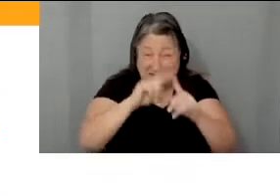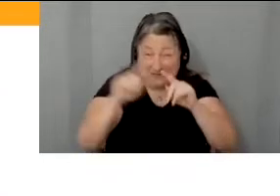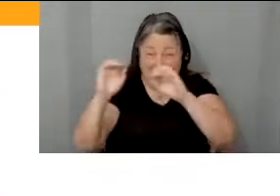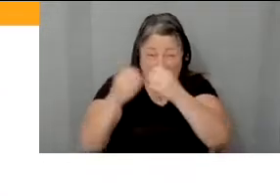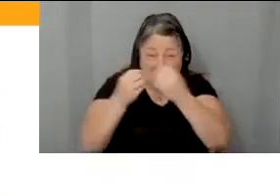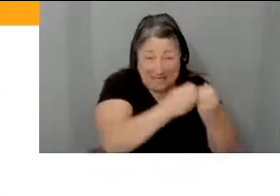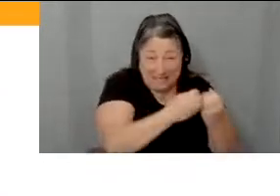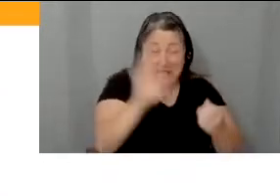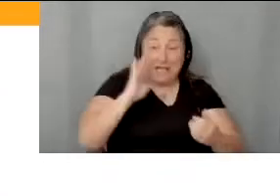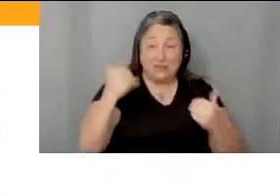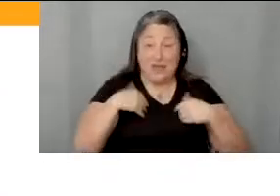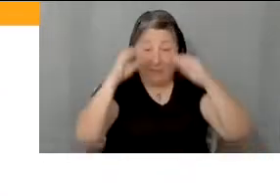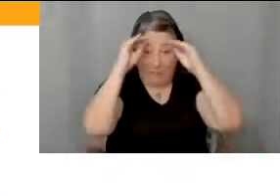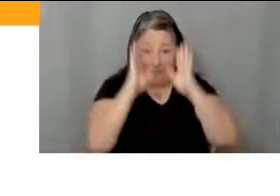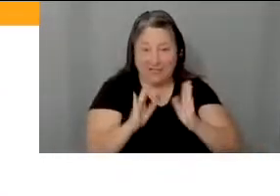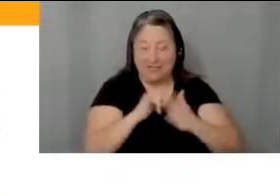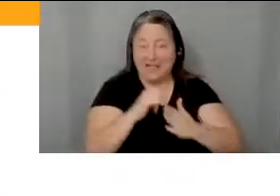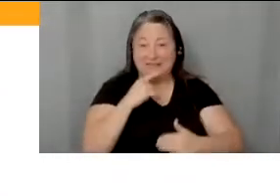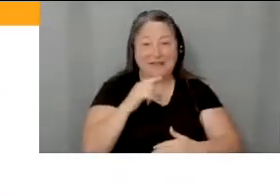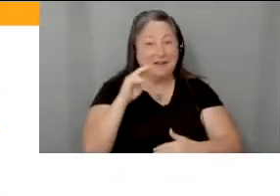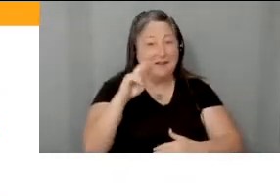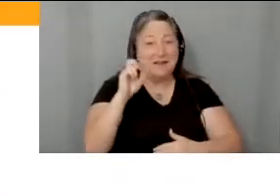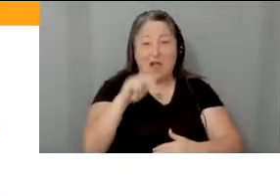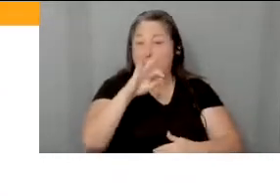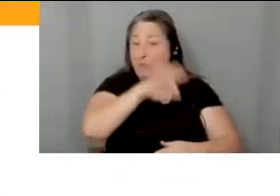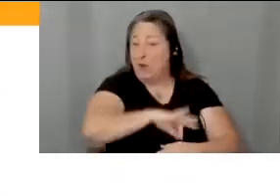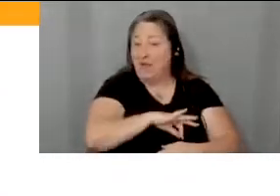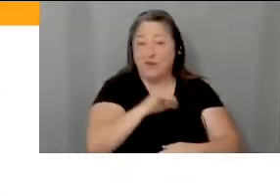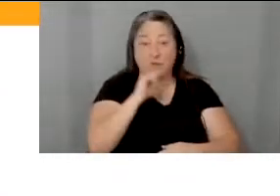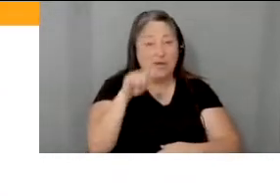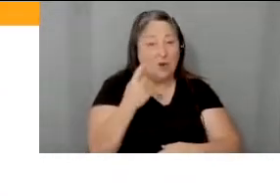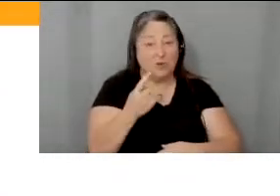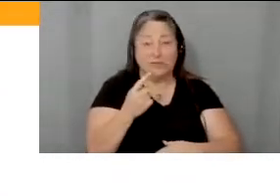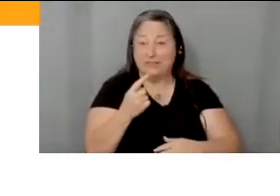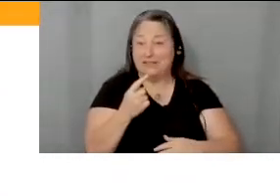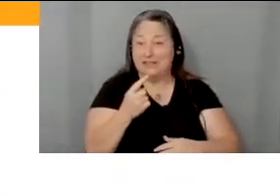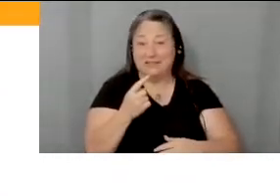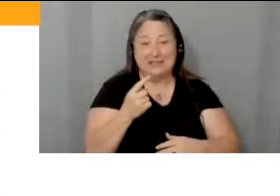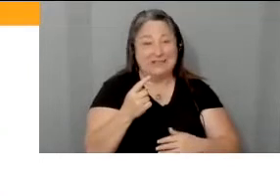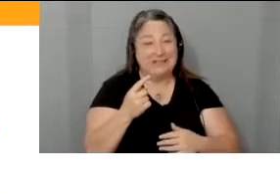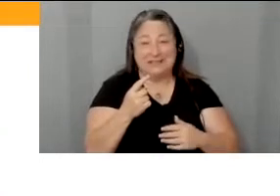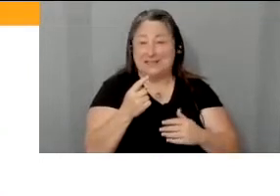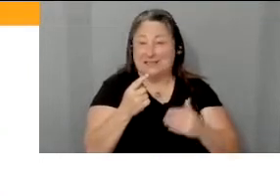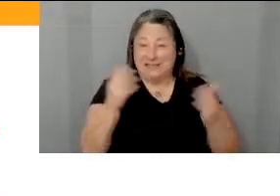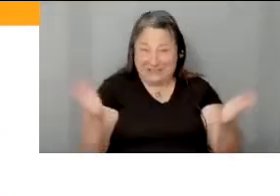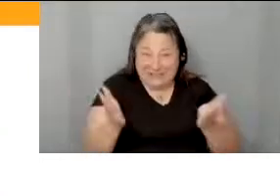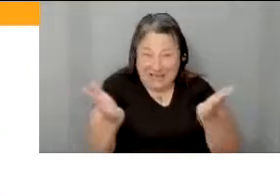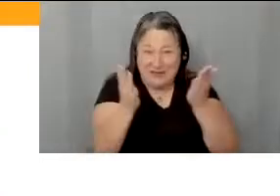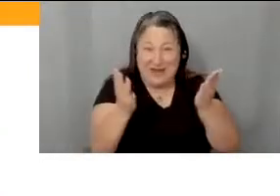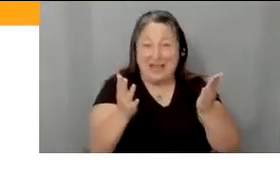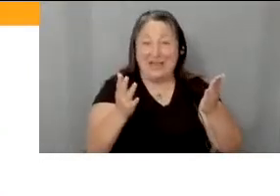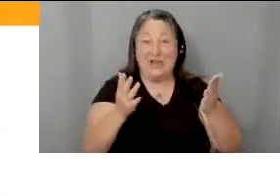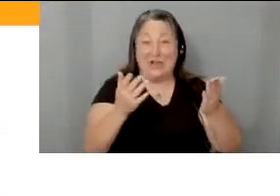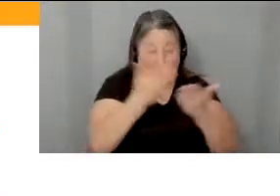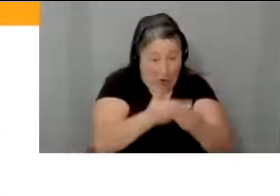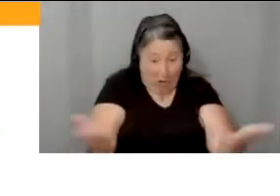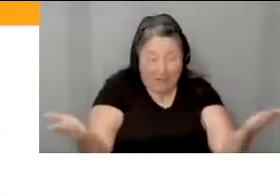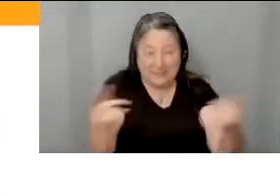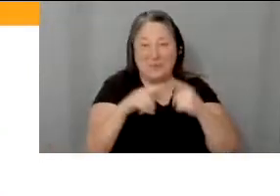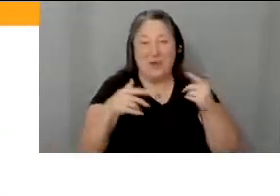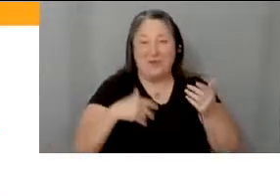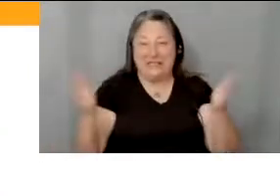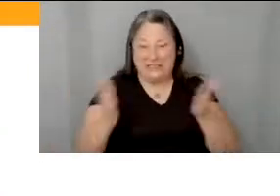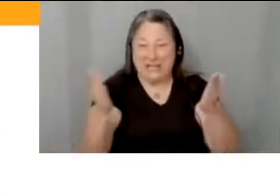professor who said, the nonprofit sector, we don't just generate goods, we generate good. And that is something that you can